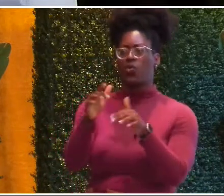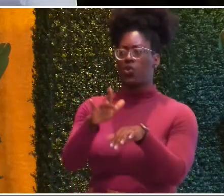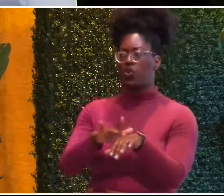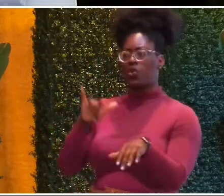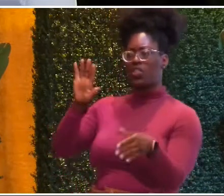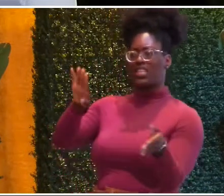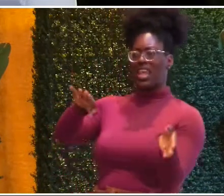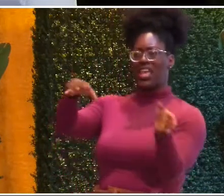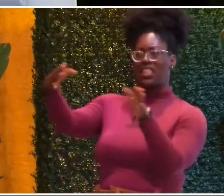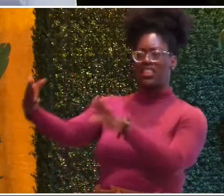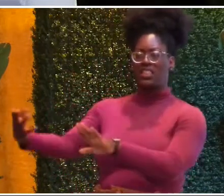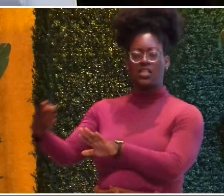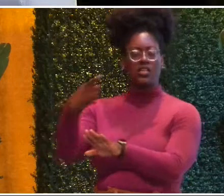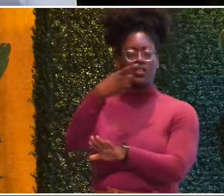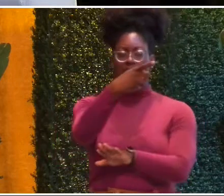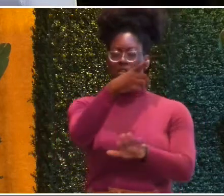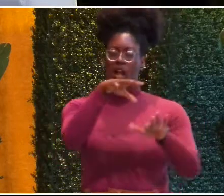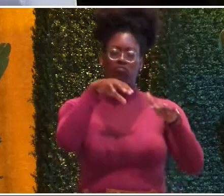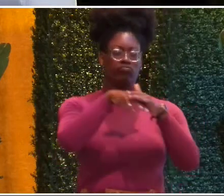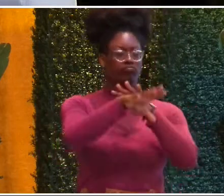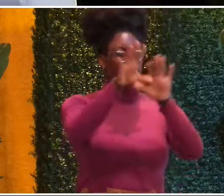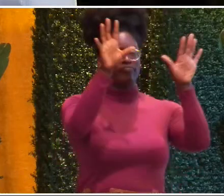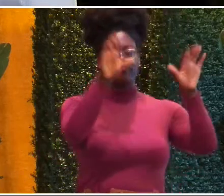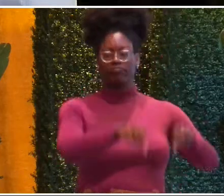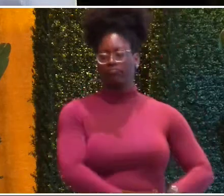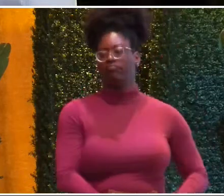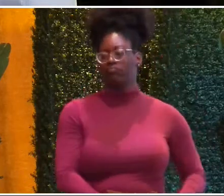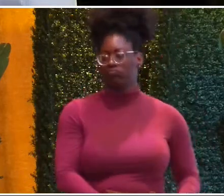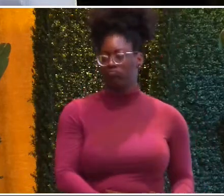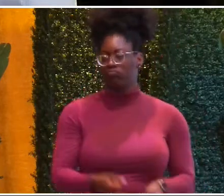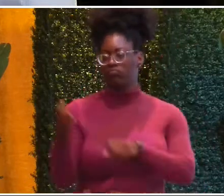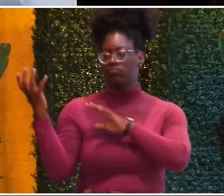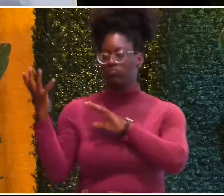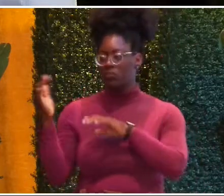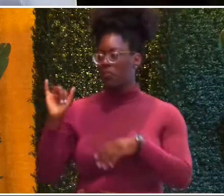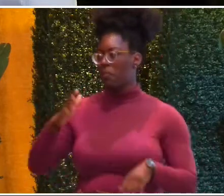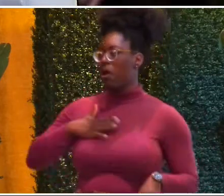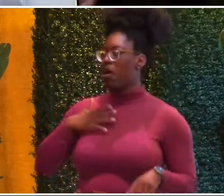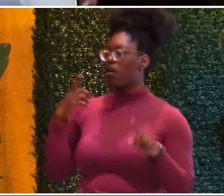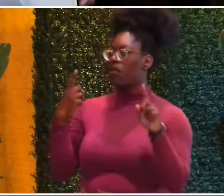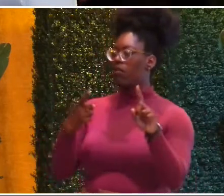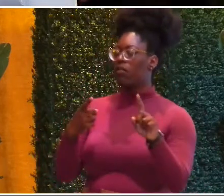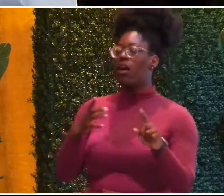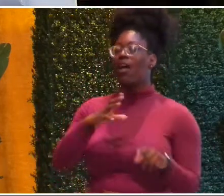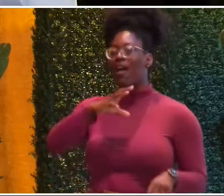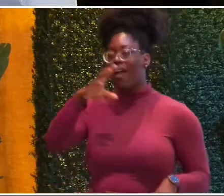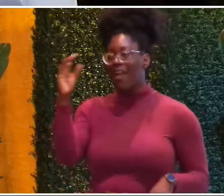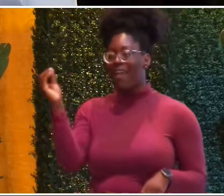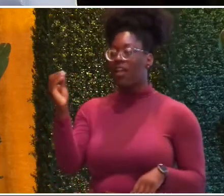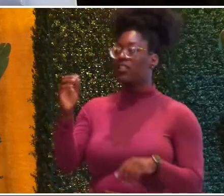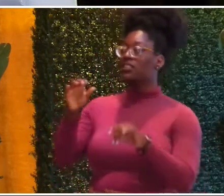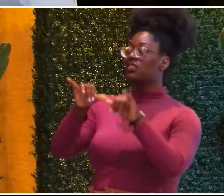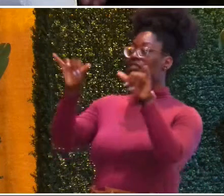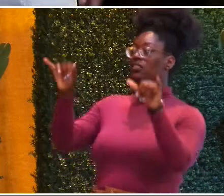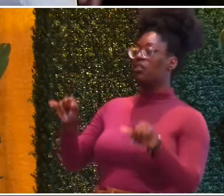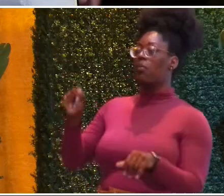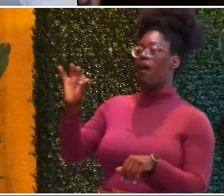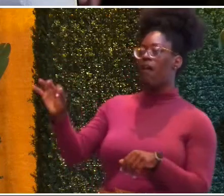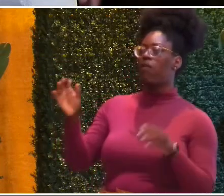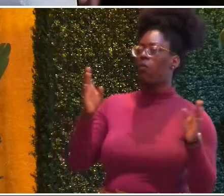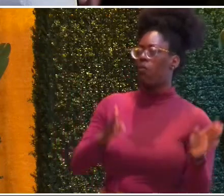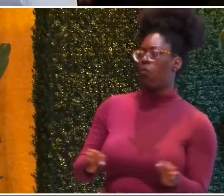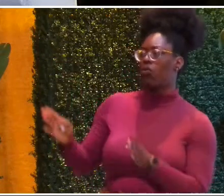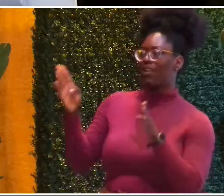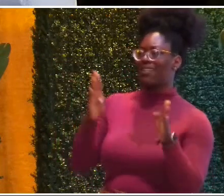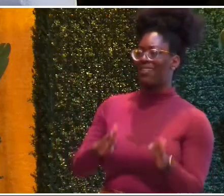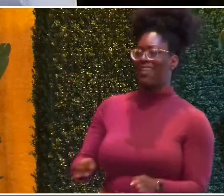important, and also dismantling a system of organized abandonment, as Ruth Wilson Gilmore